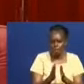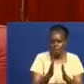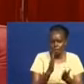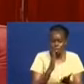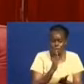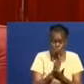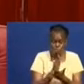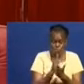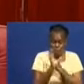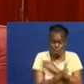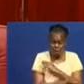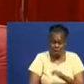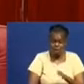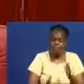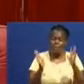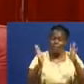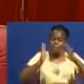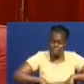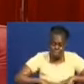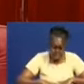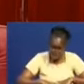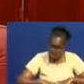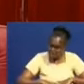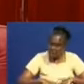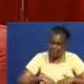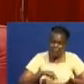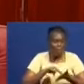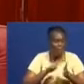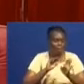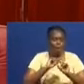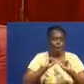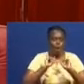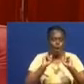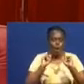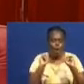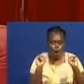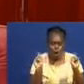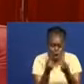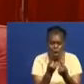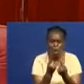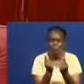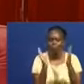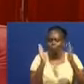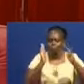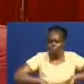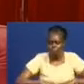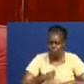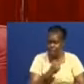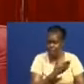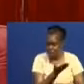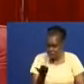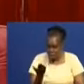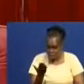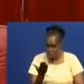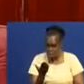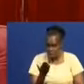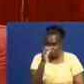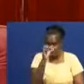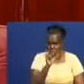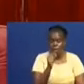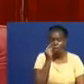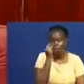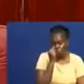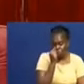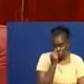this country breaks down, it takes all of us down. I can tell you, I was in South